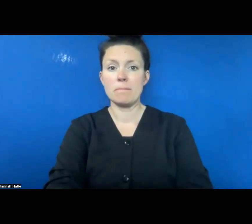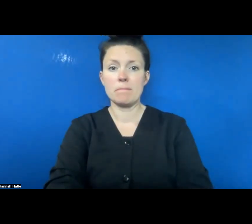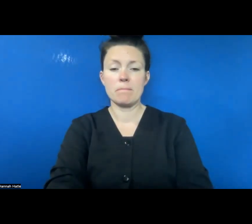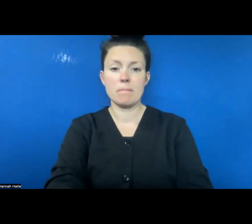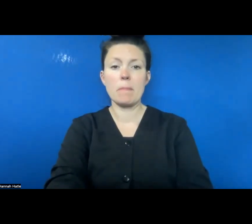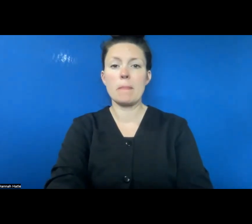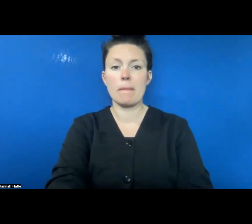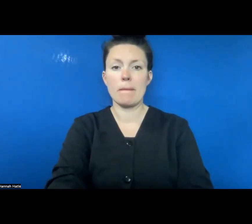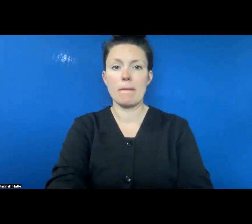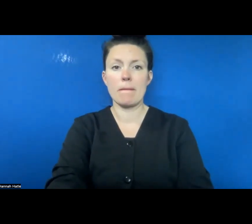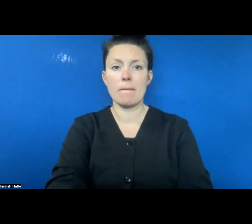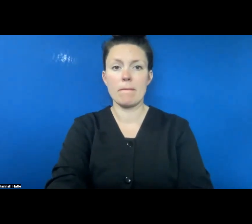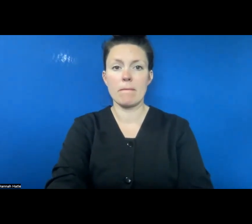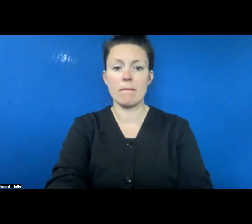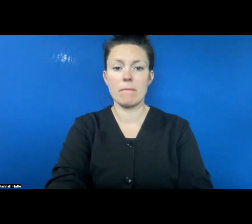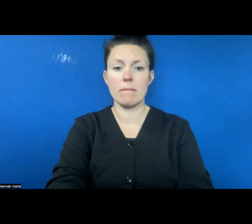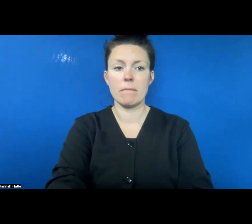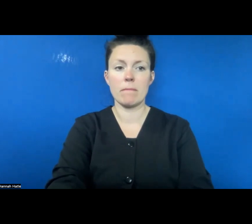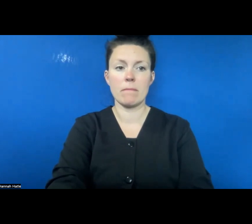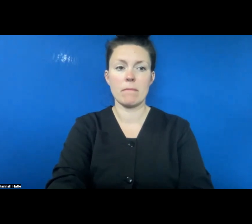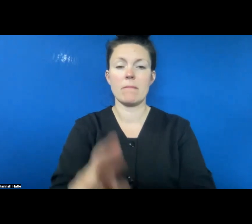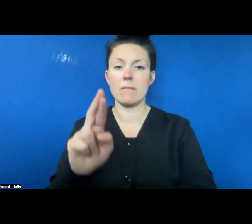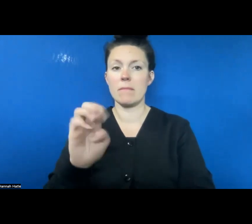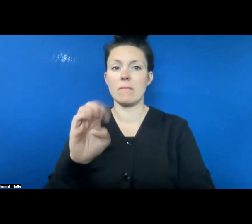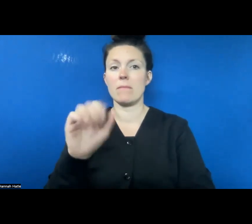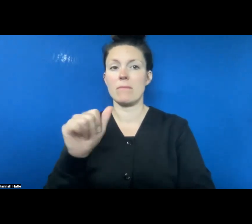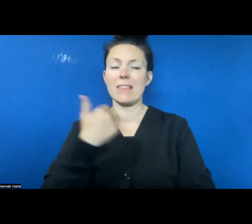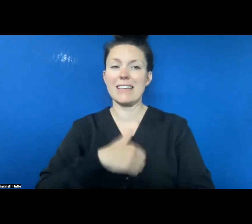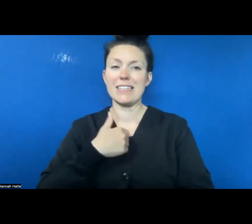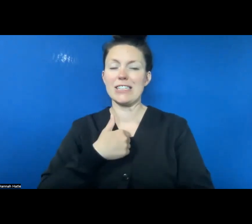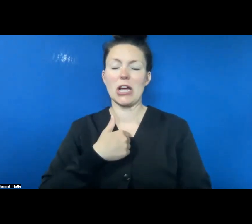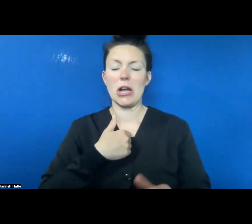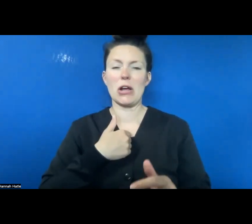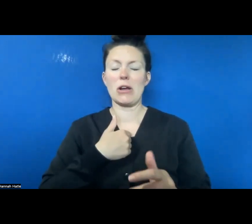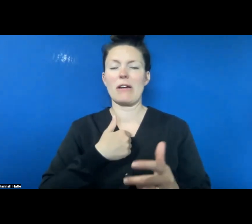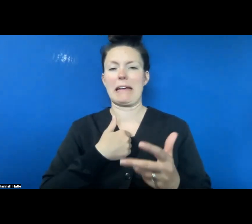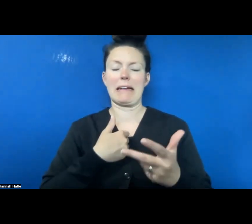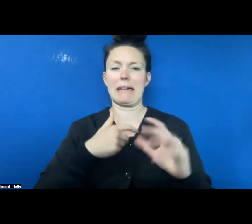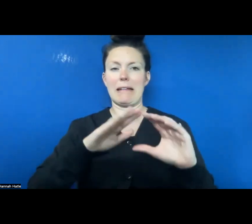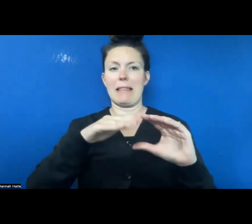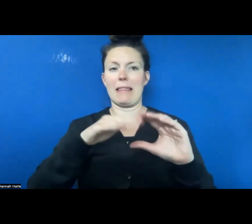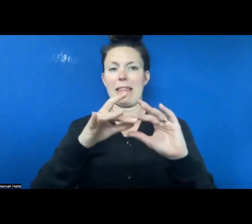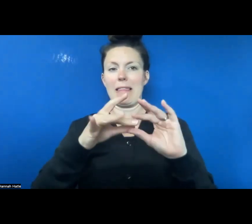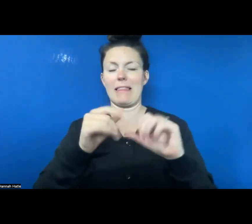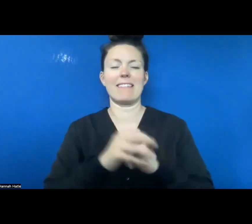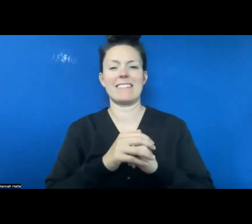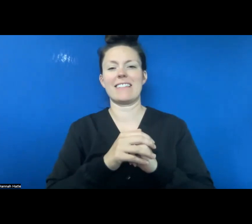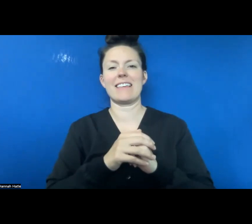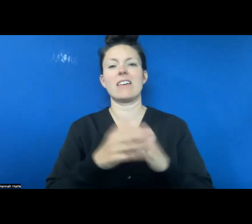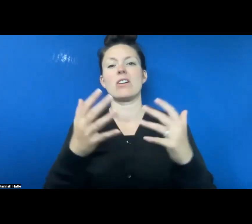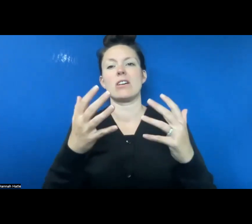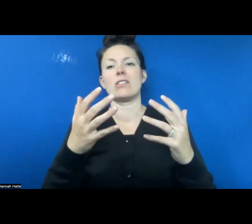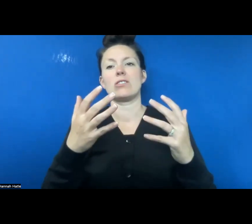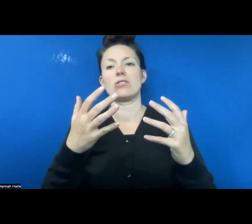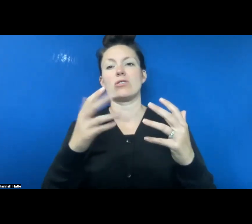This is Rebecca one last time. I'm sorry, I'm so talky at the end of the day, but I want to just uplift the unity, United